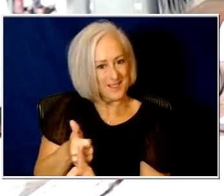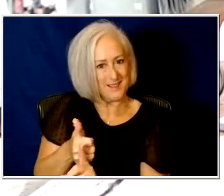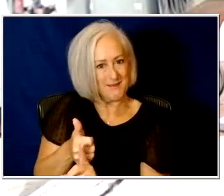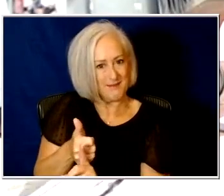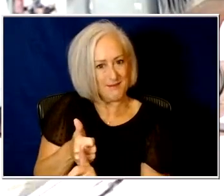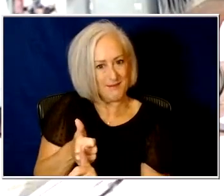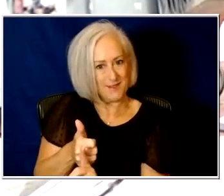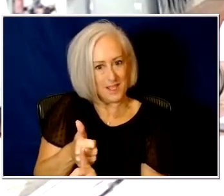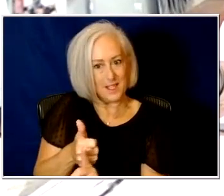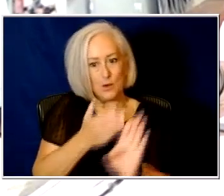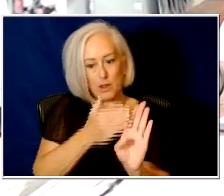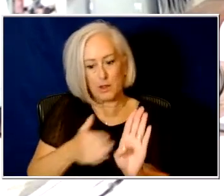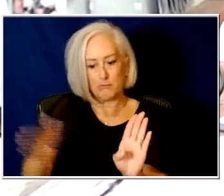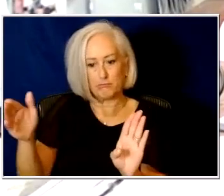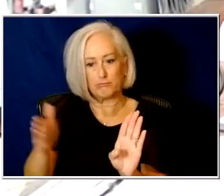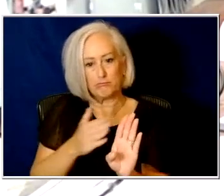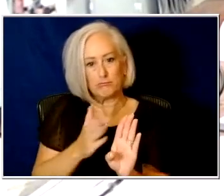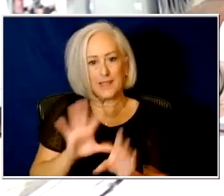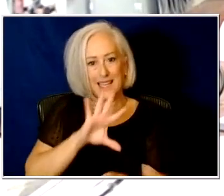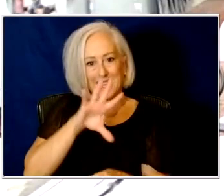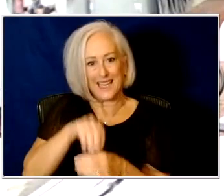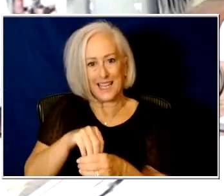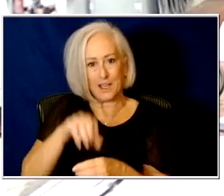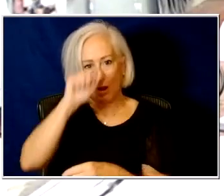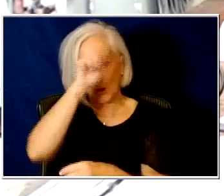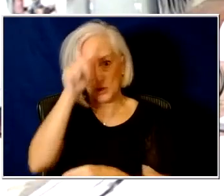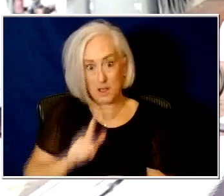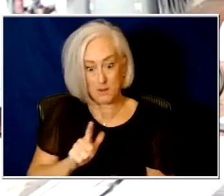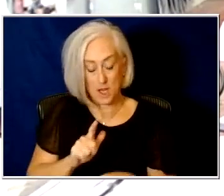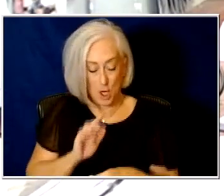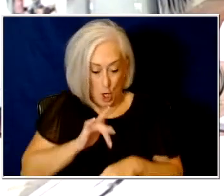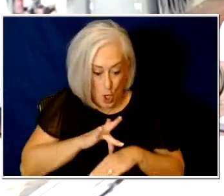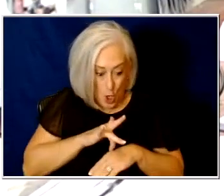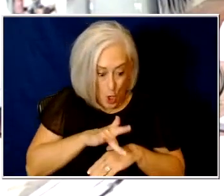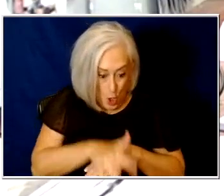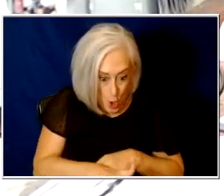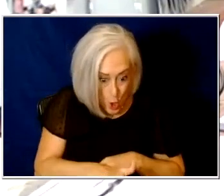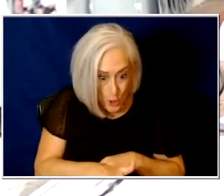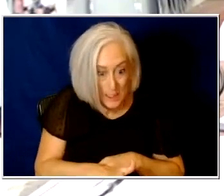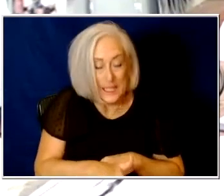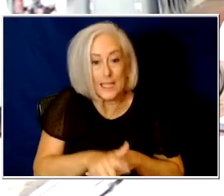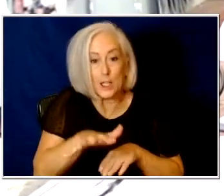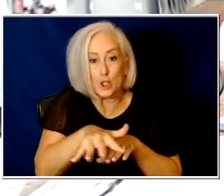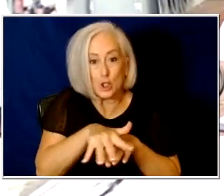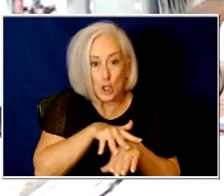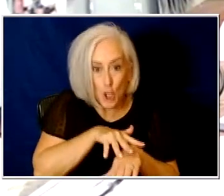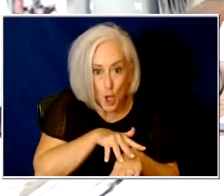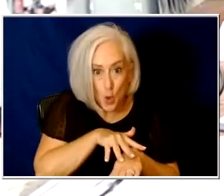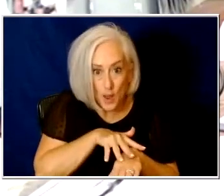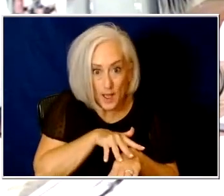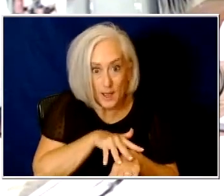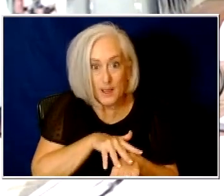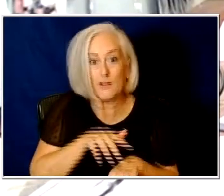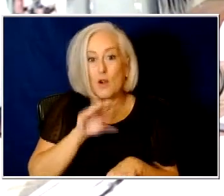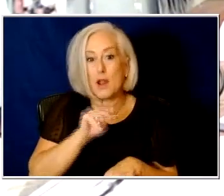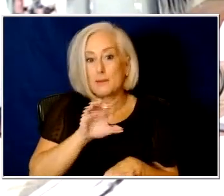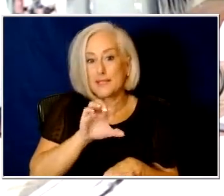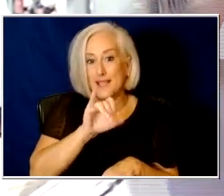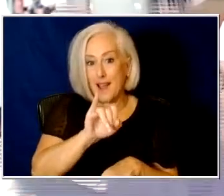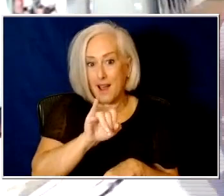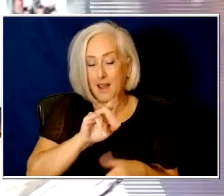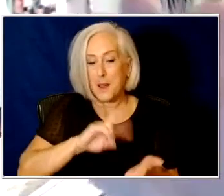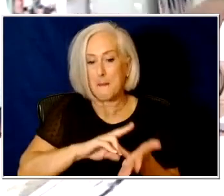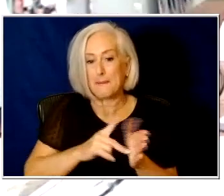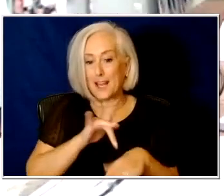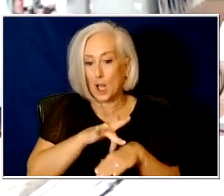stages of Alzheimer's. Early on, a 30% slowing in the MCI, the very earliest stages, could be a really big deal. But